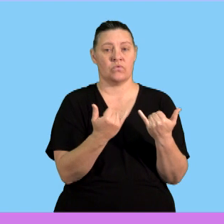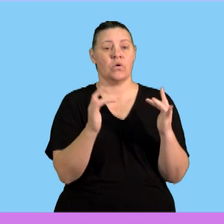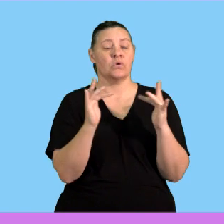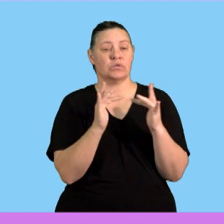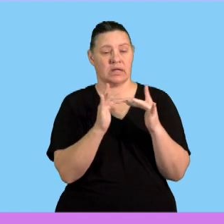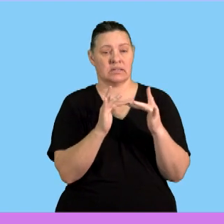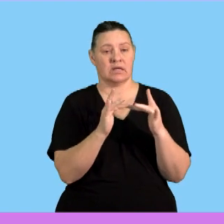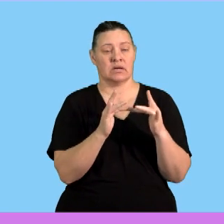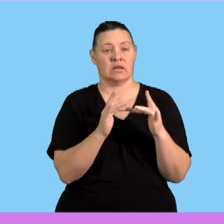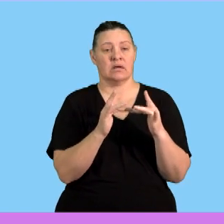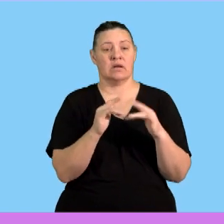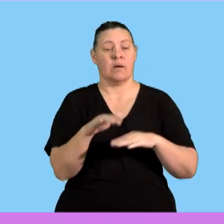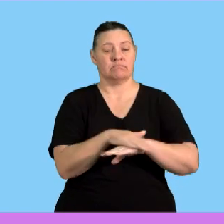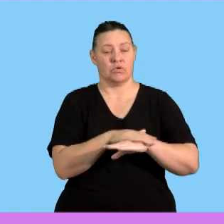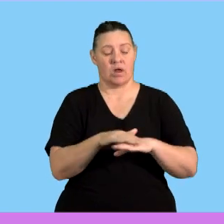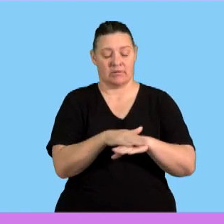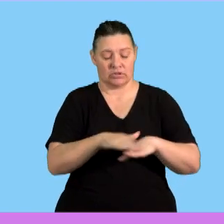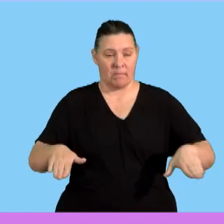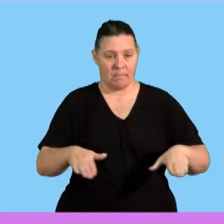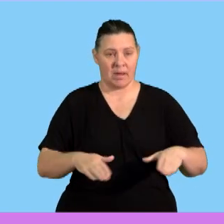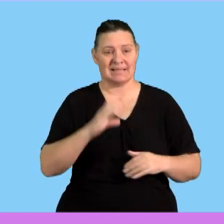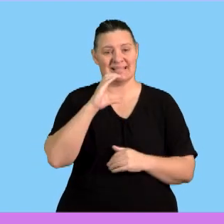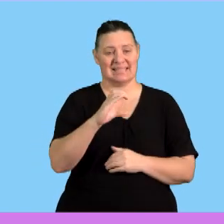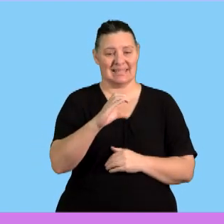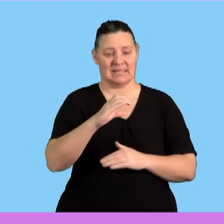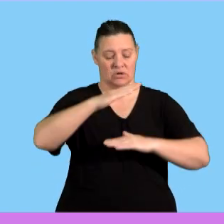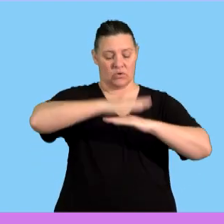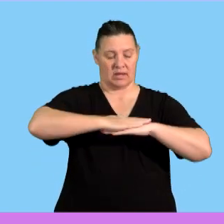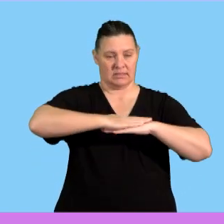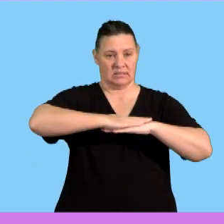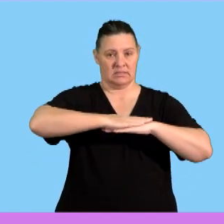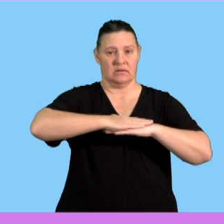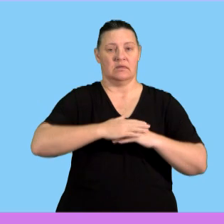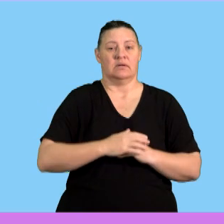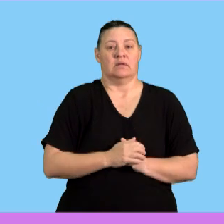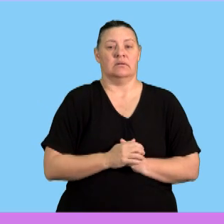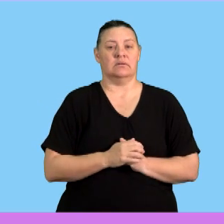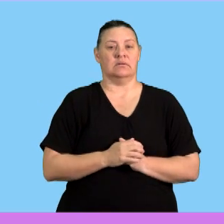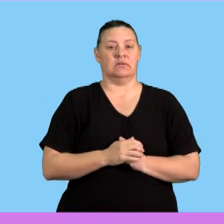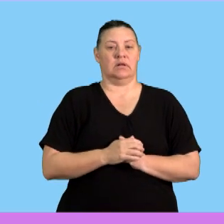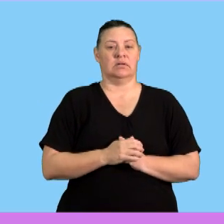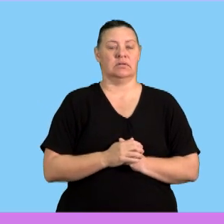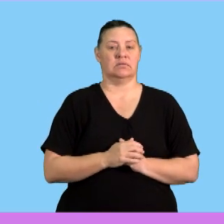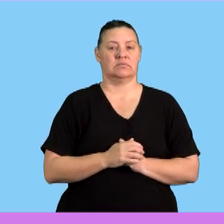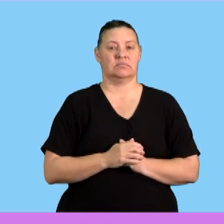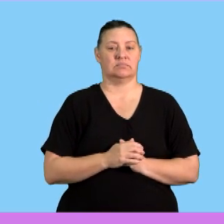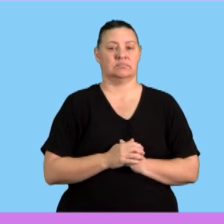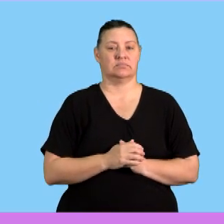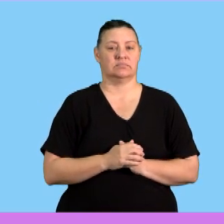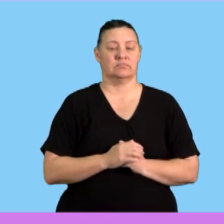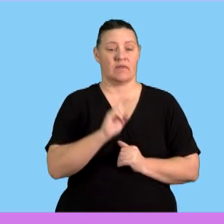we connect it to the bottom of the wooden countertop, which is C. Can you see? This part here goes